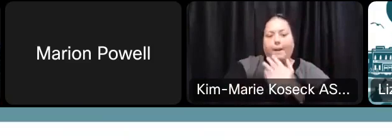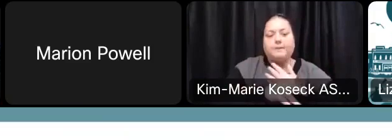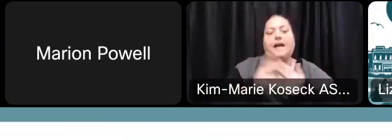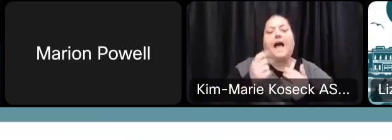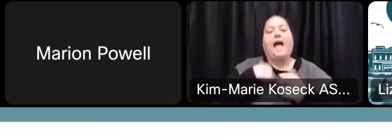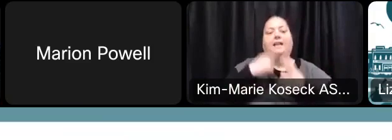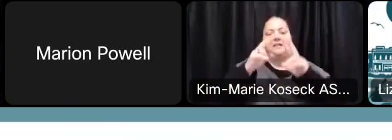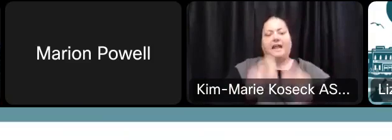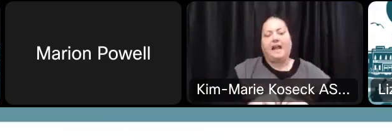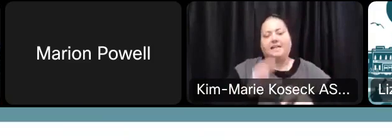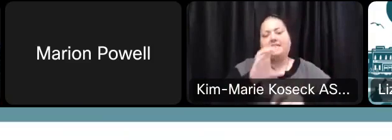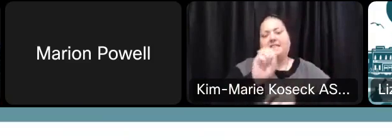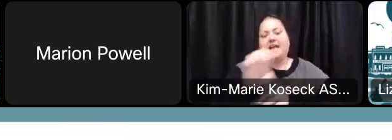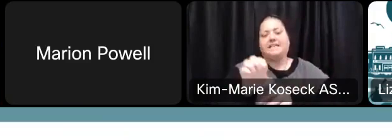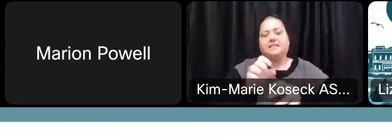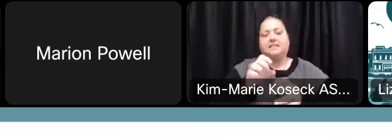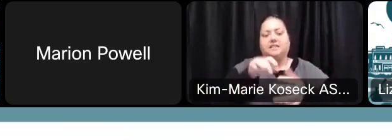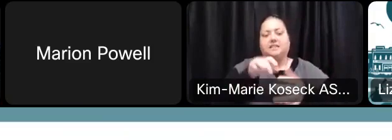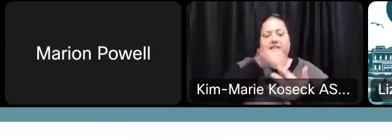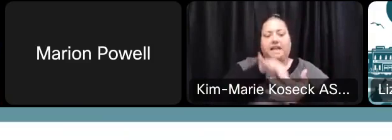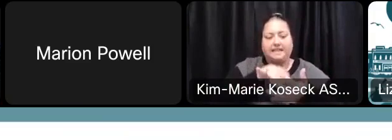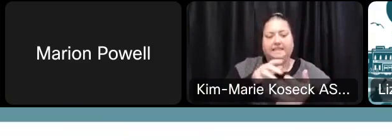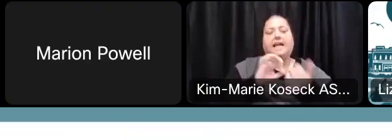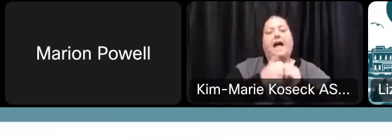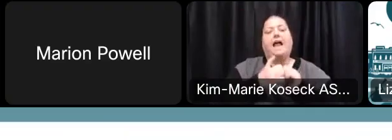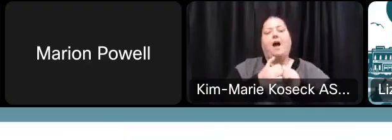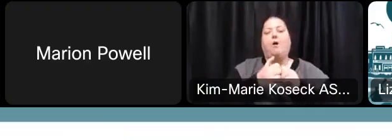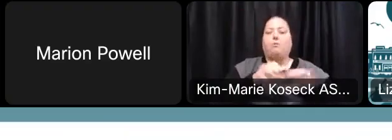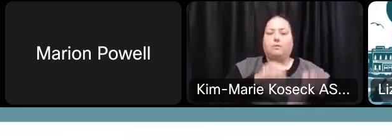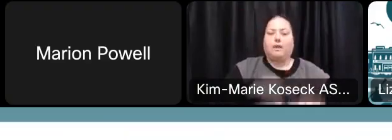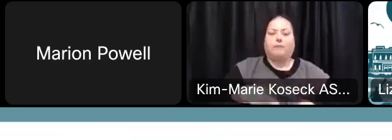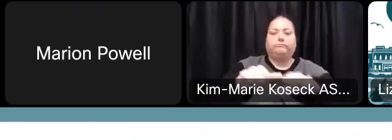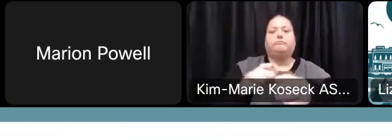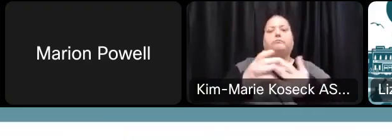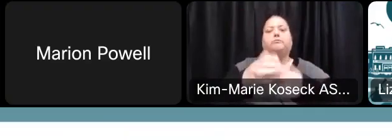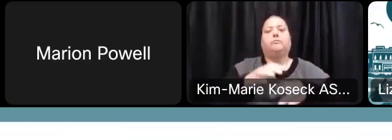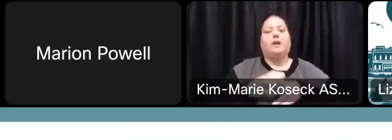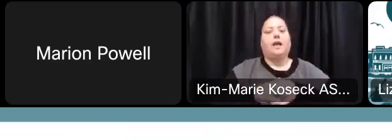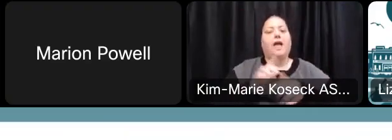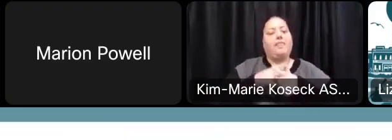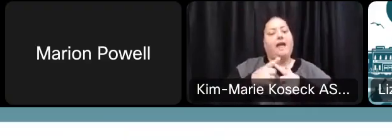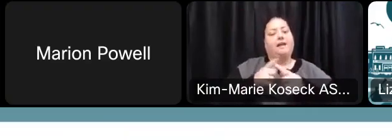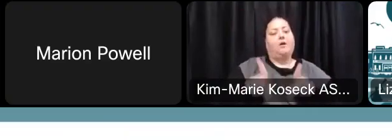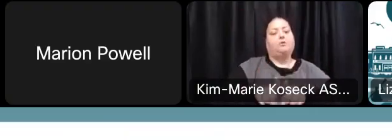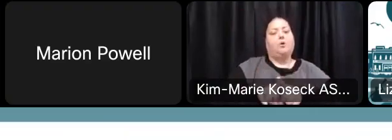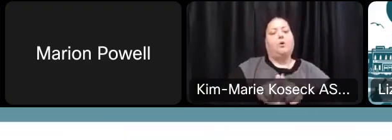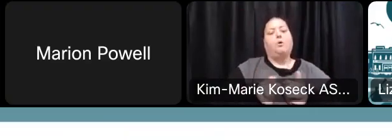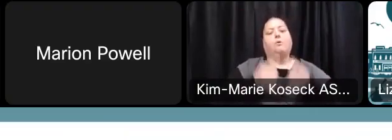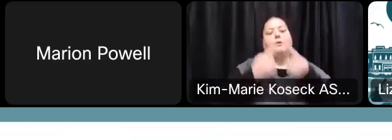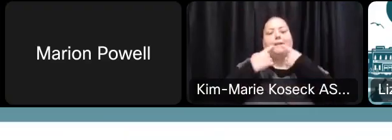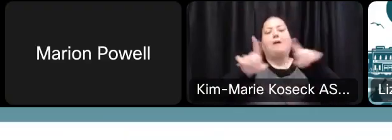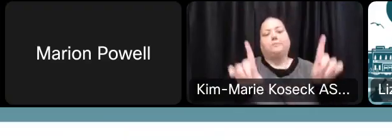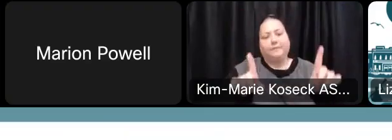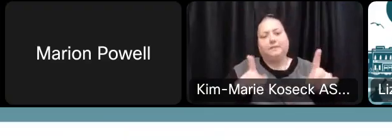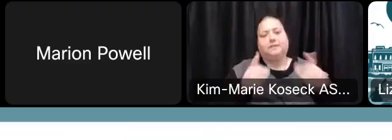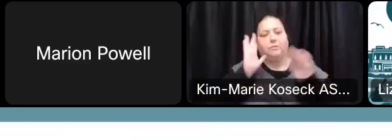case studies and examples of resiliency planning in action across the state. And then, like I said, we'll close out with some